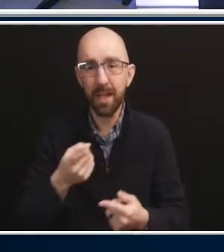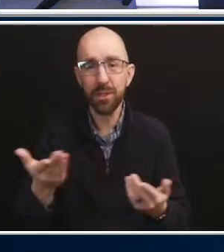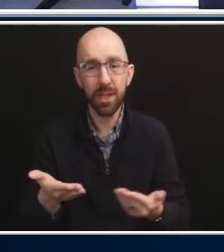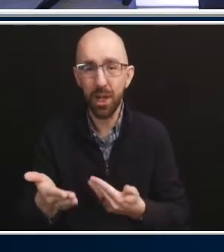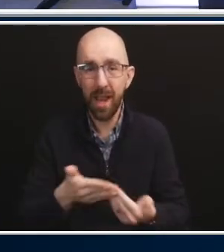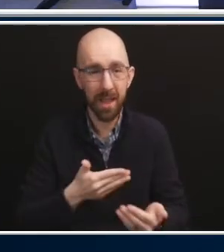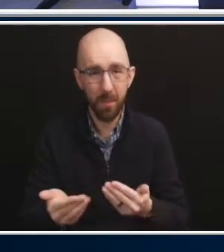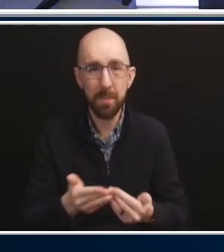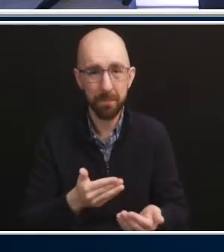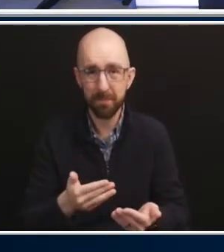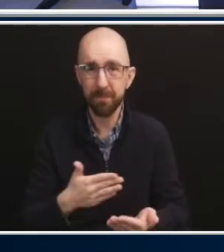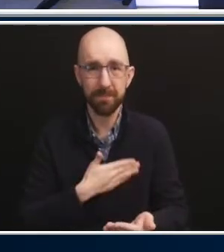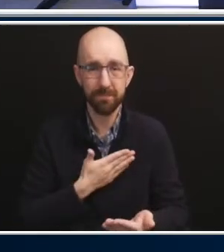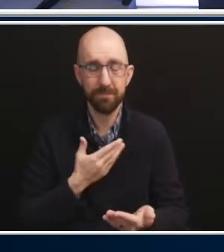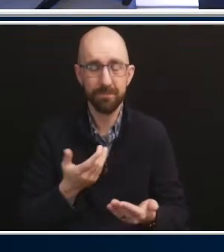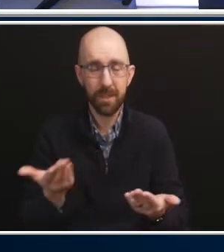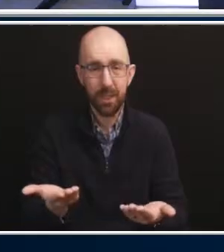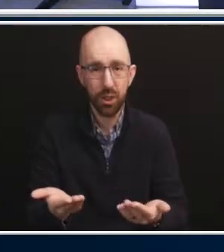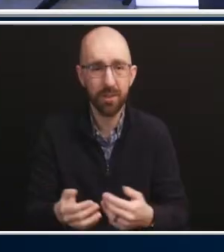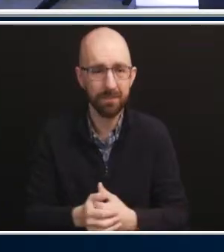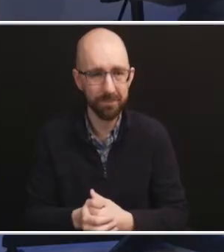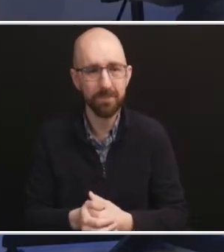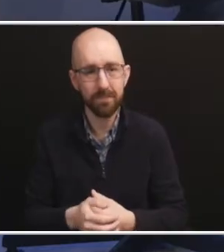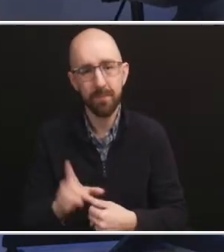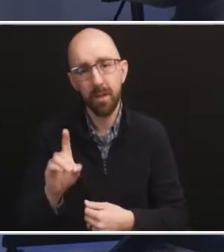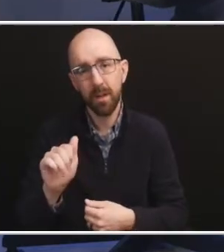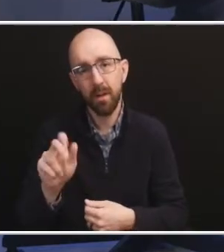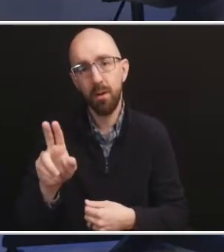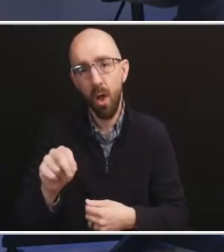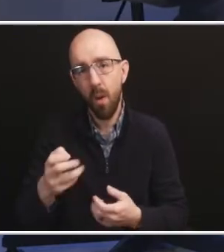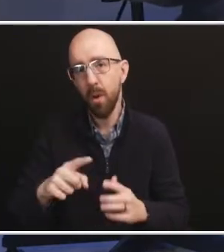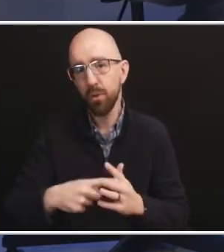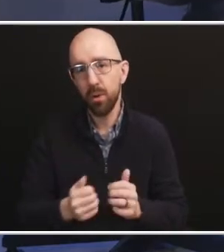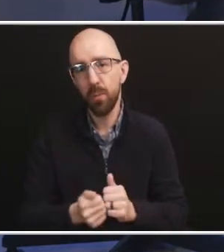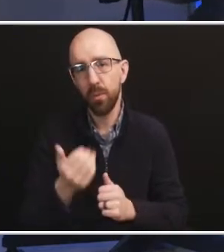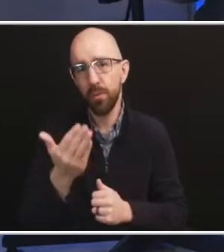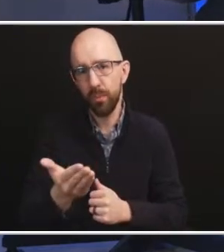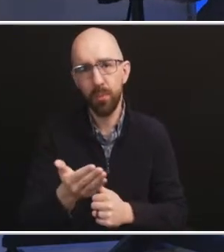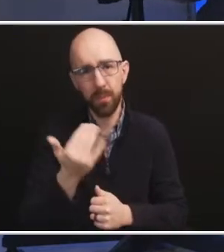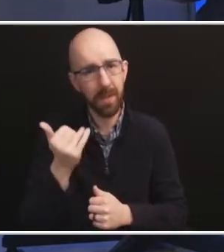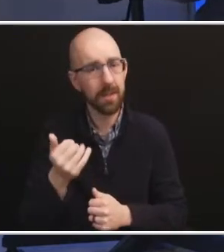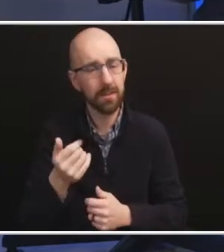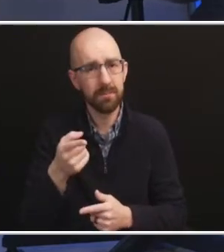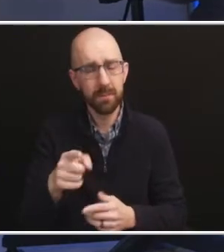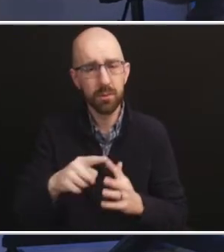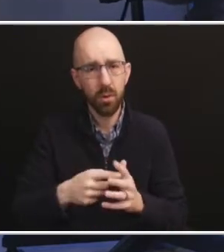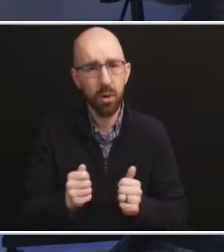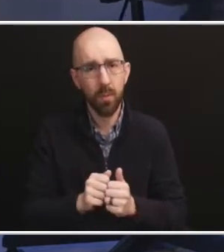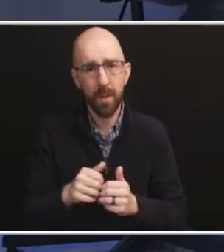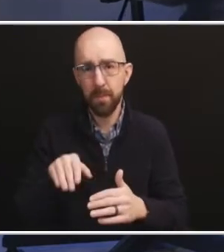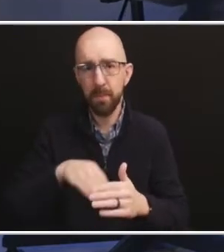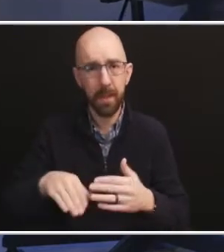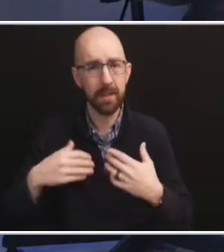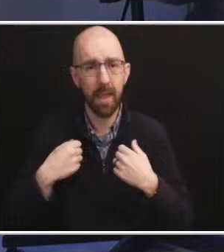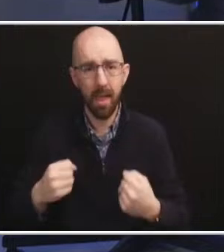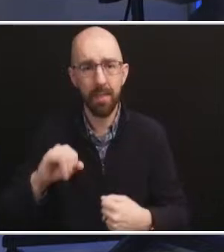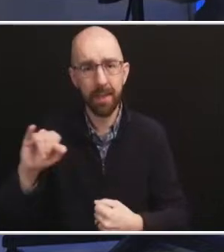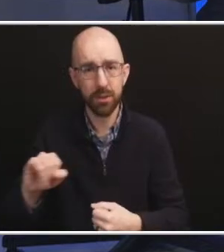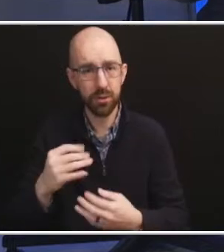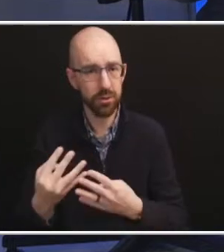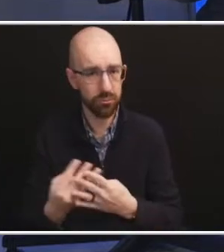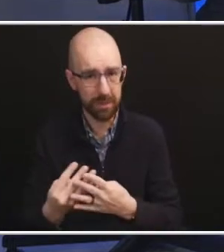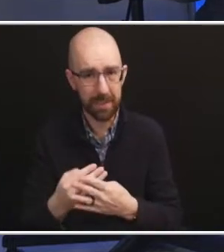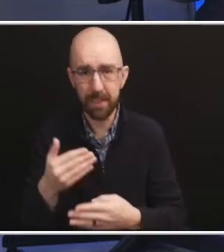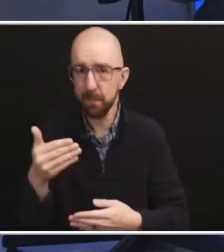being with us. Don, I want to start with you. I want to start with you because this started with this basic health insurance screening. You were doing all the right